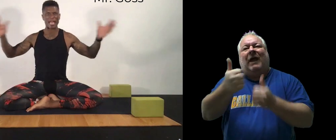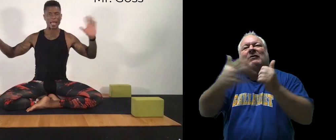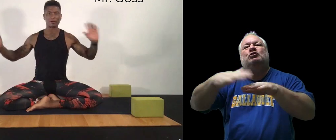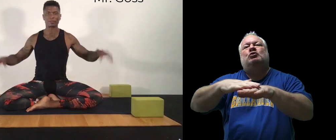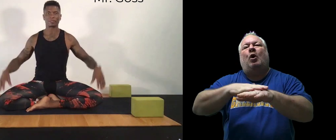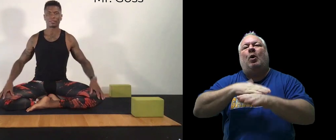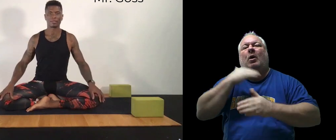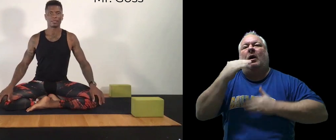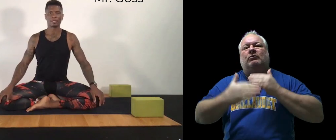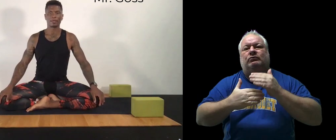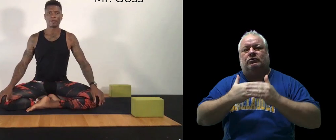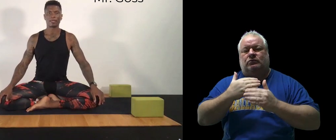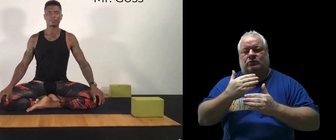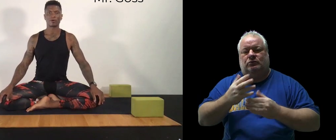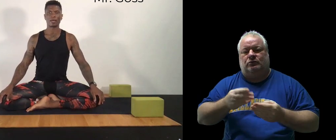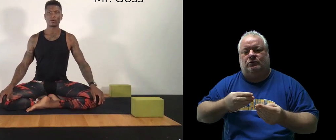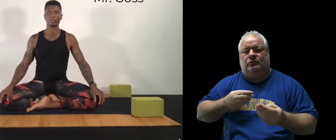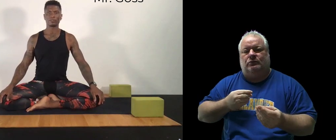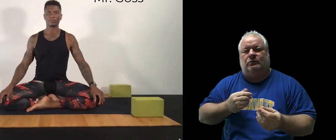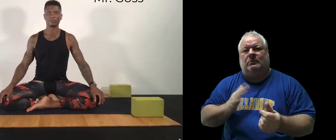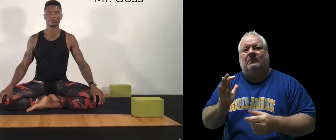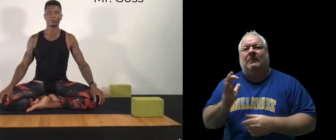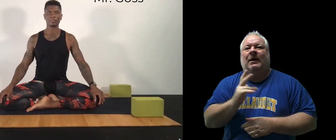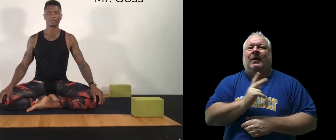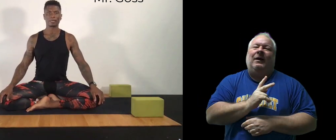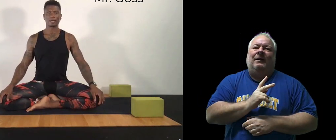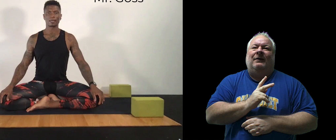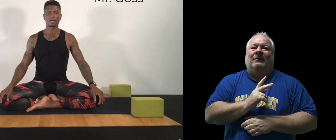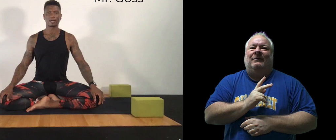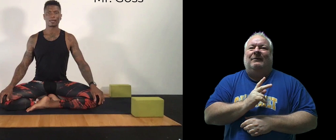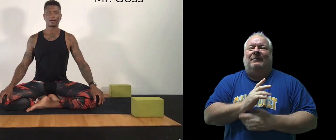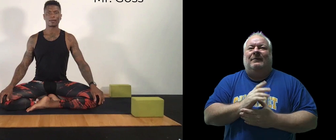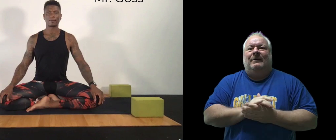slows everything down. So I want to